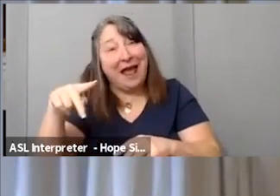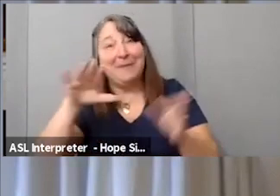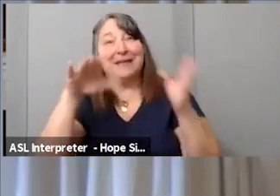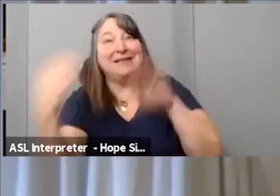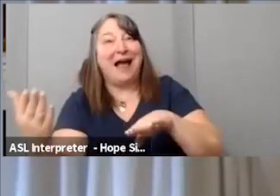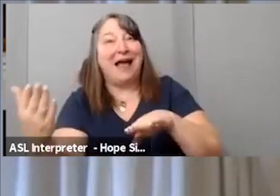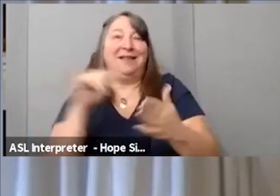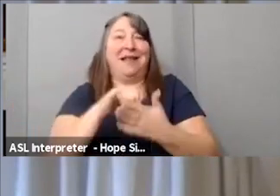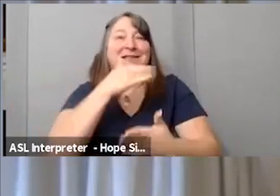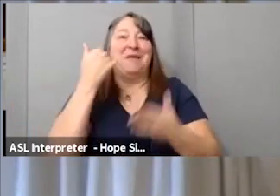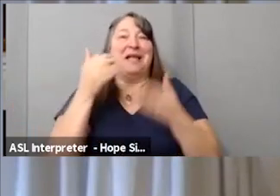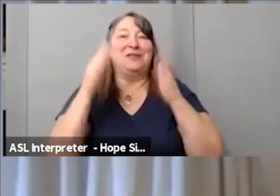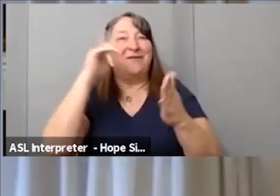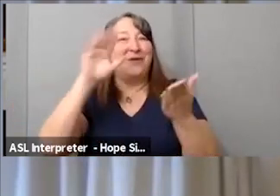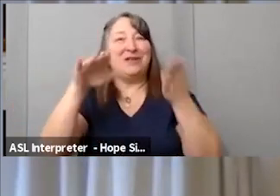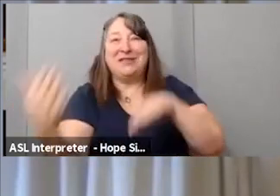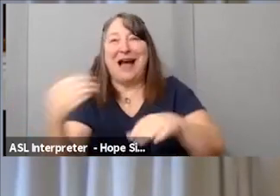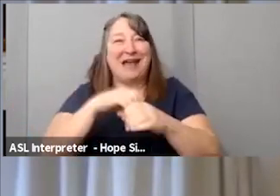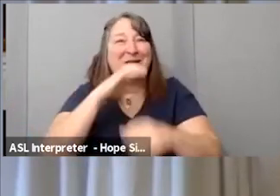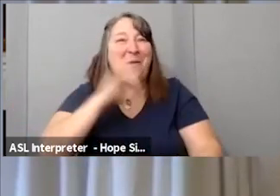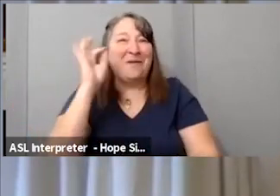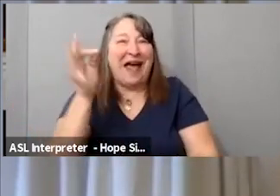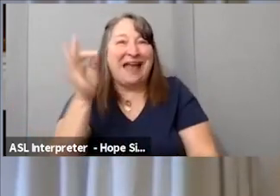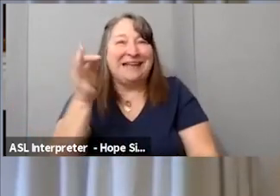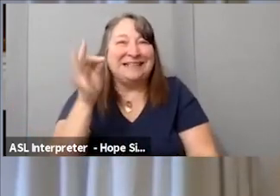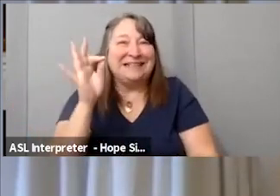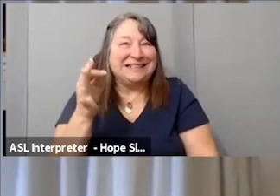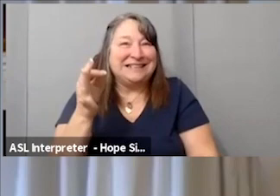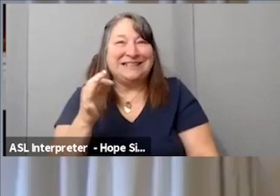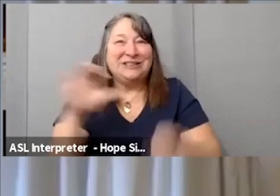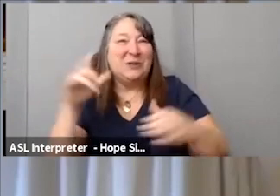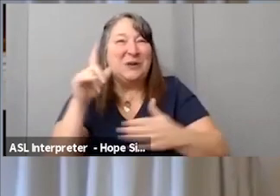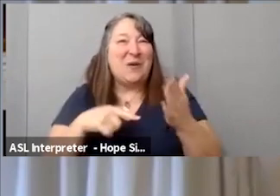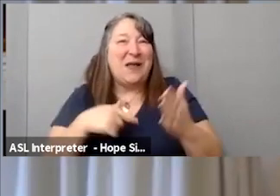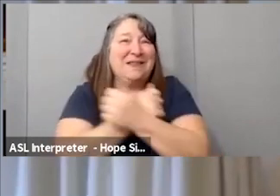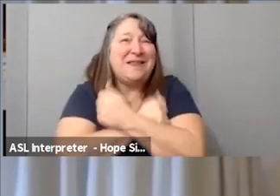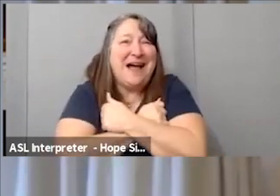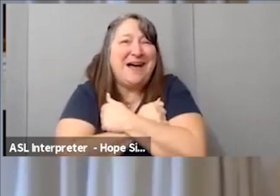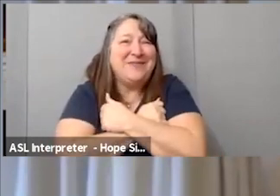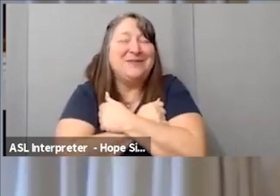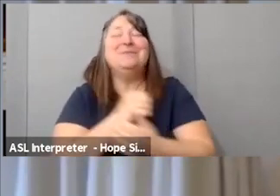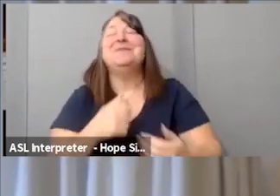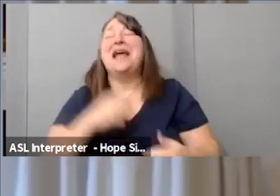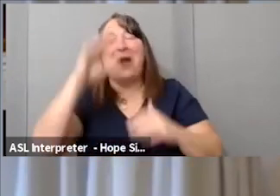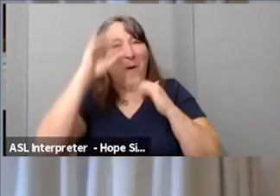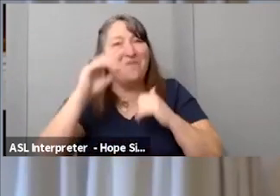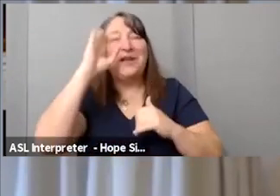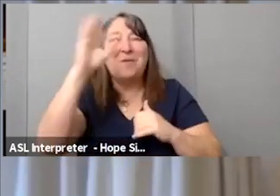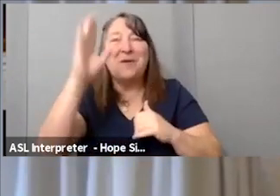90s. And I will hopefully continue to reinvent myself in a